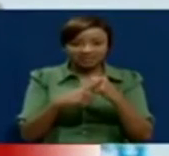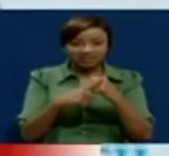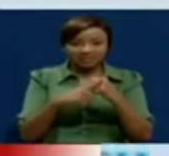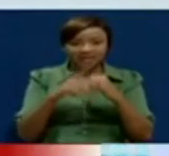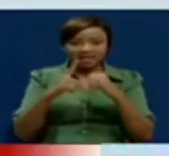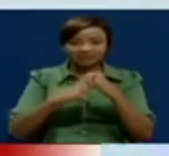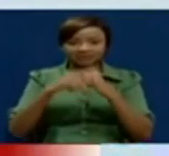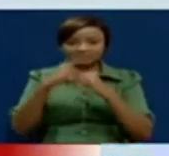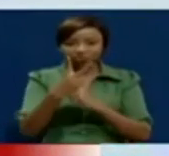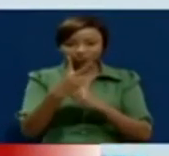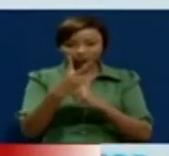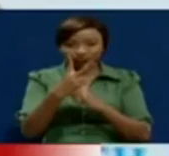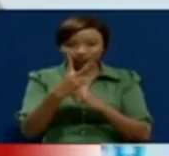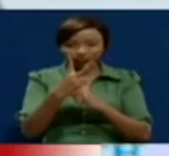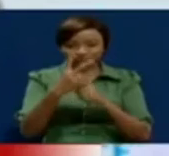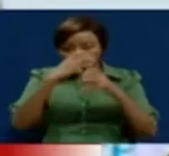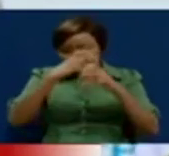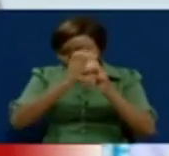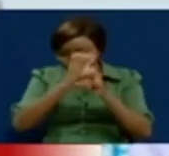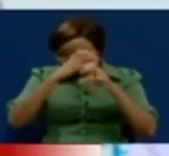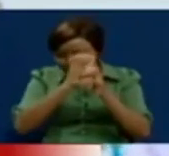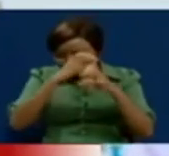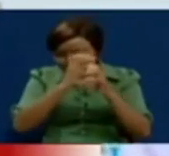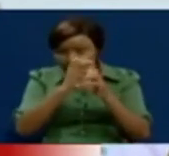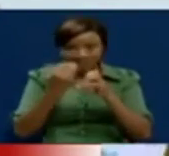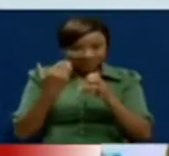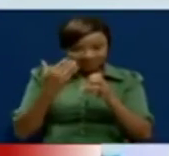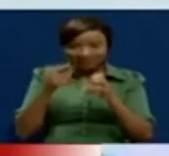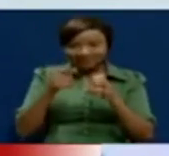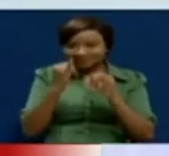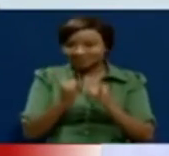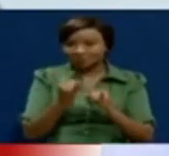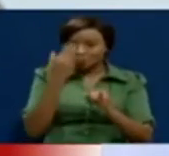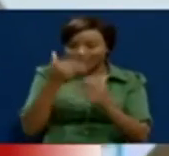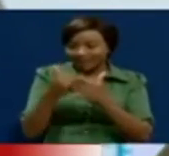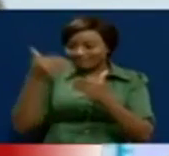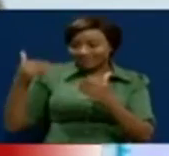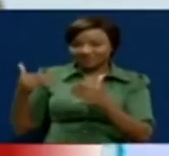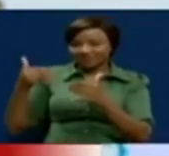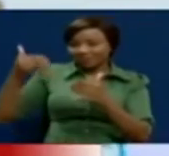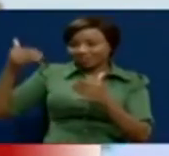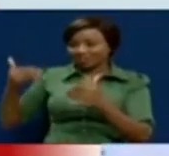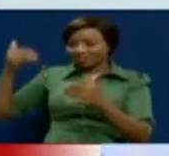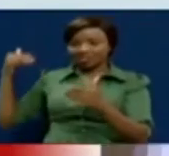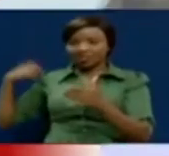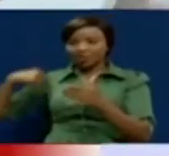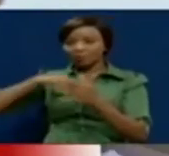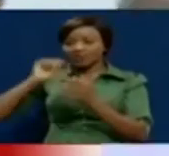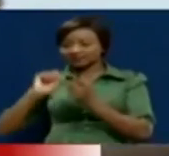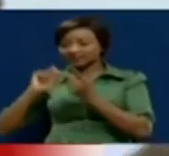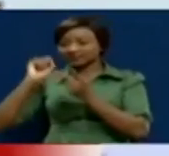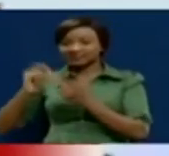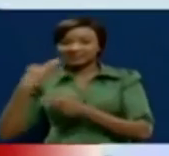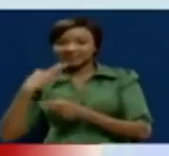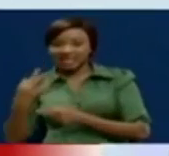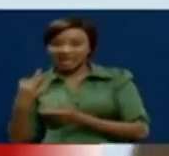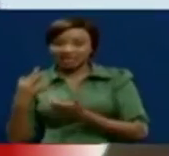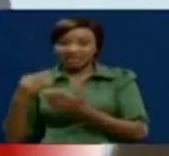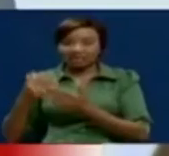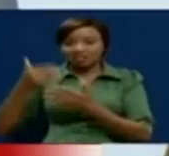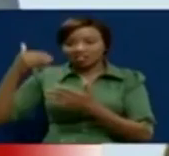662 samples. You will notice that this is a new record in terms of our daily testing capacity. This